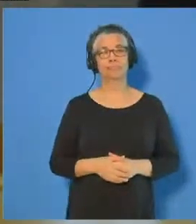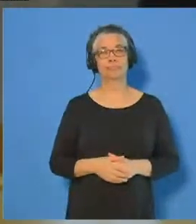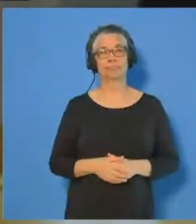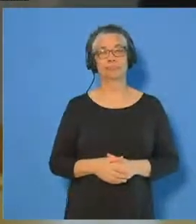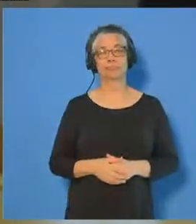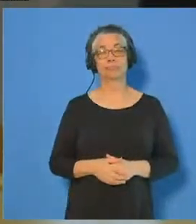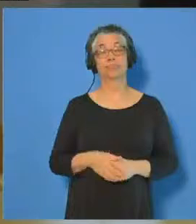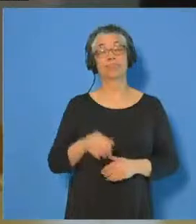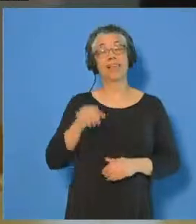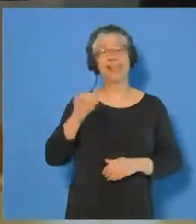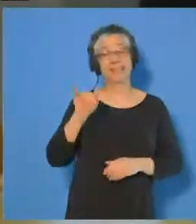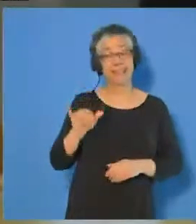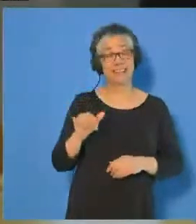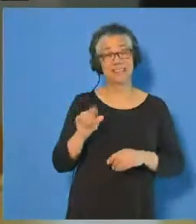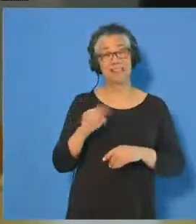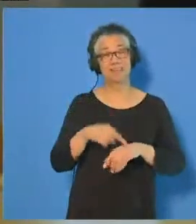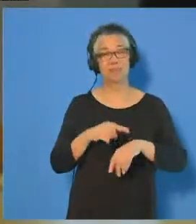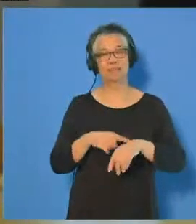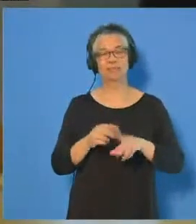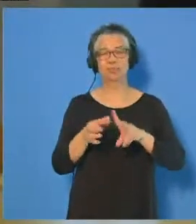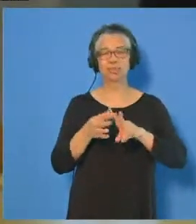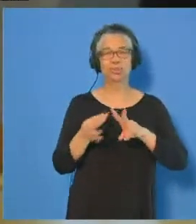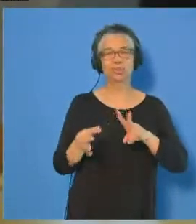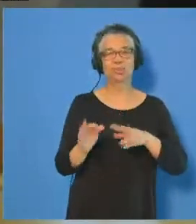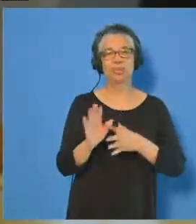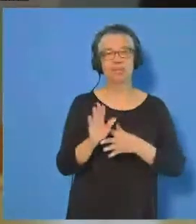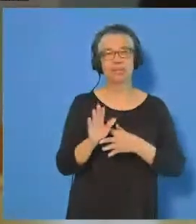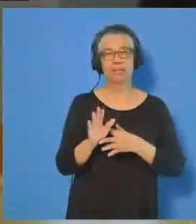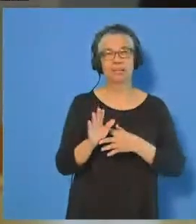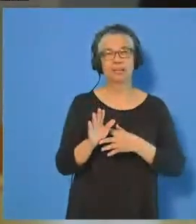At that time, we had to choose between testing